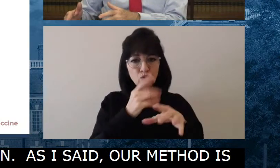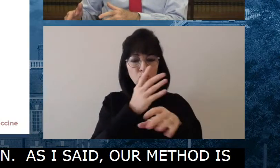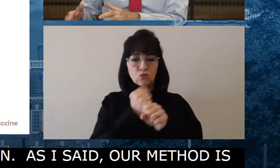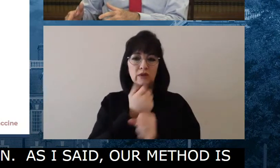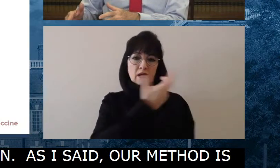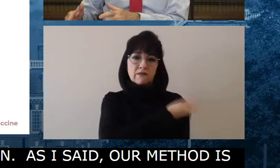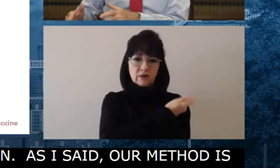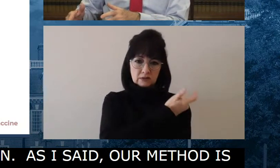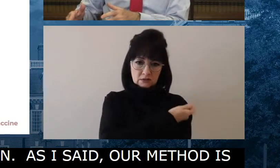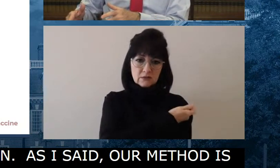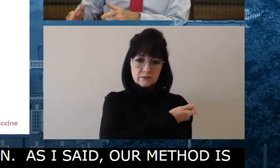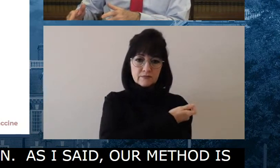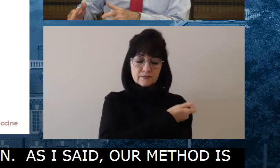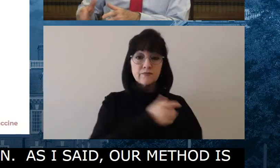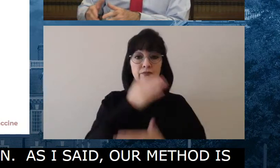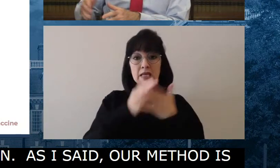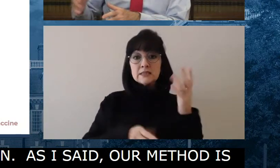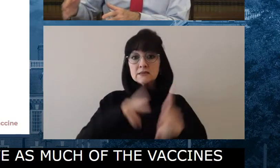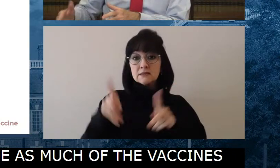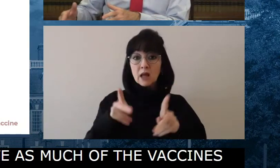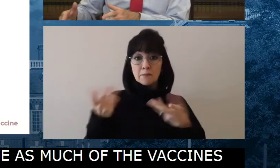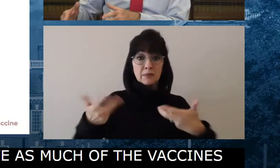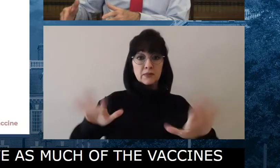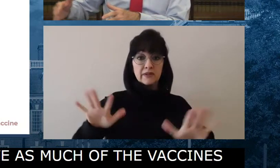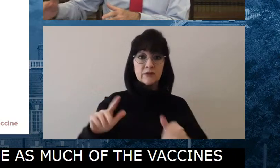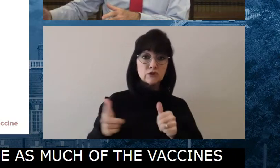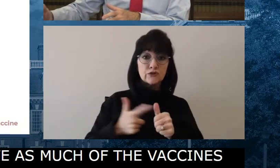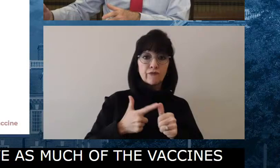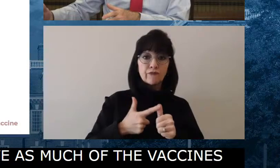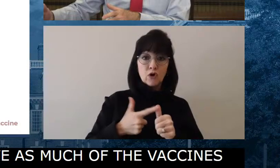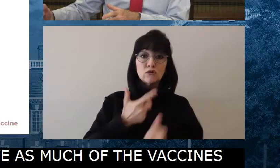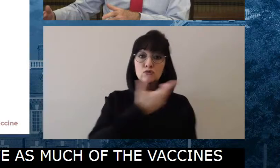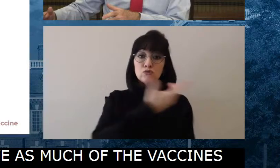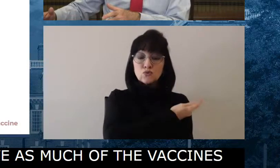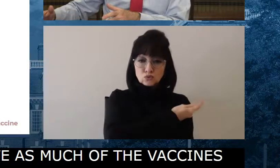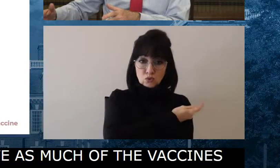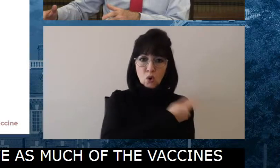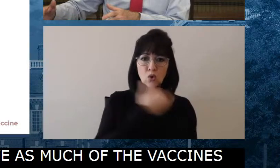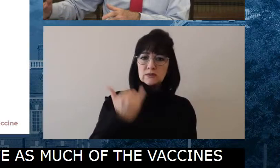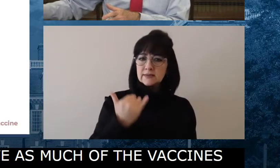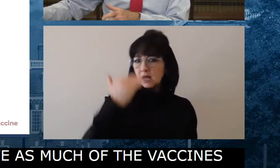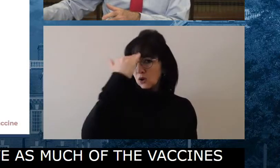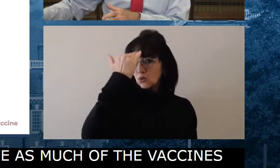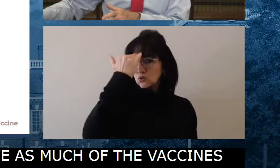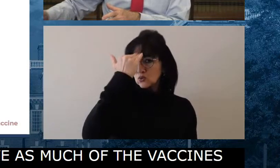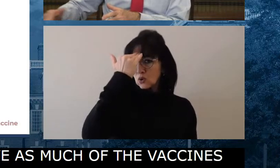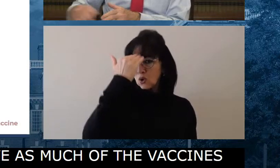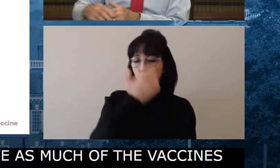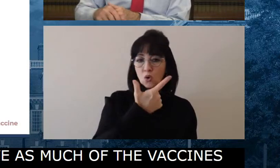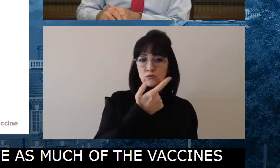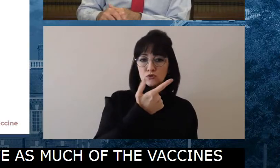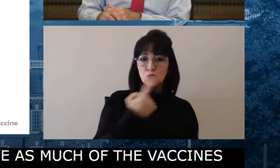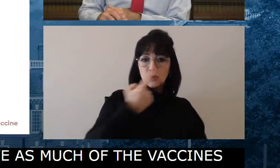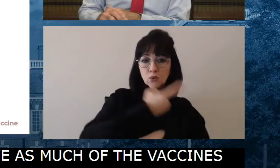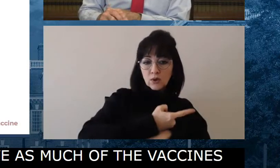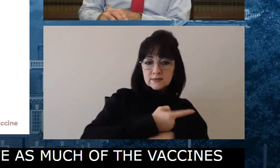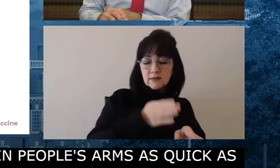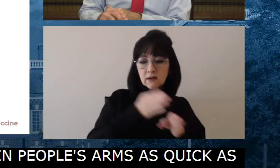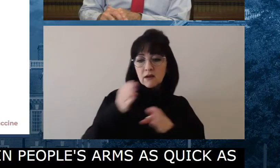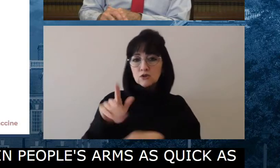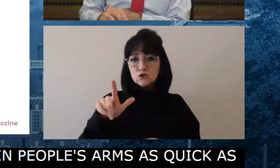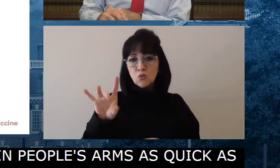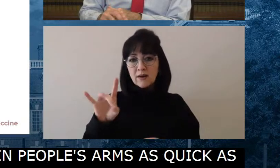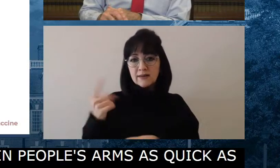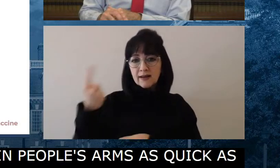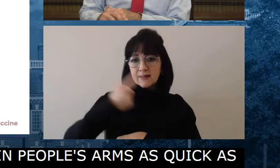dose obligation 21 days or 28 days down the road, hopefully no more